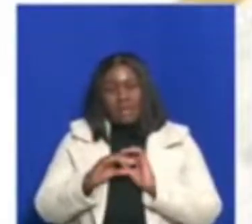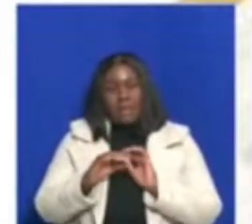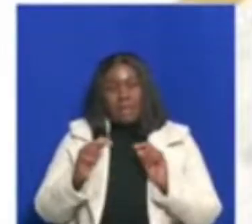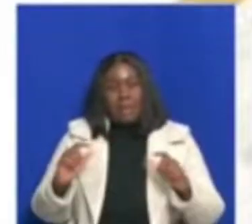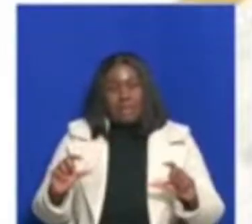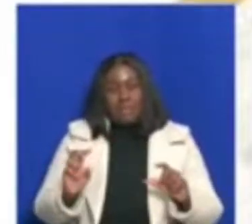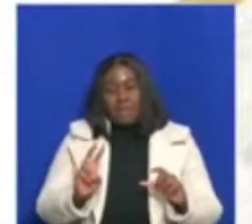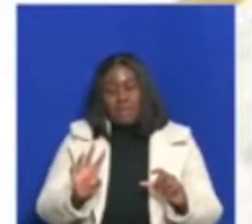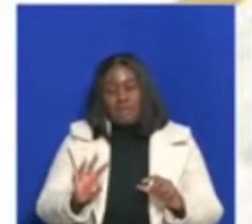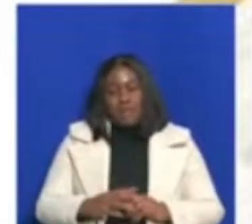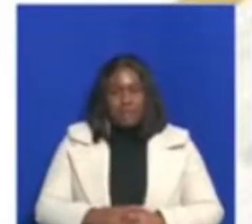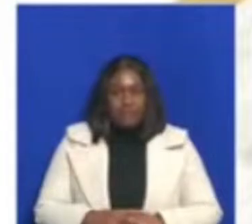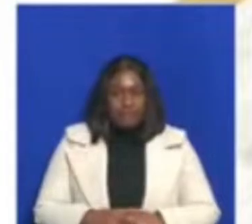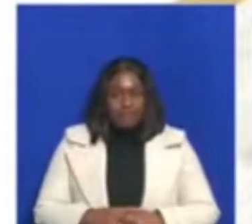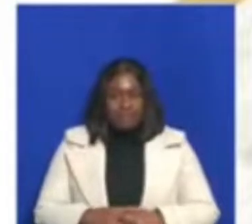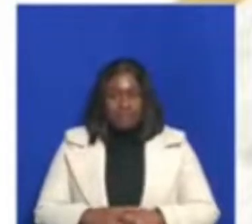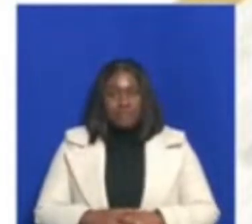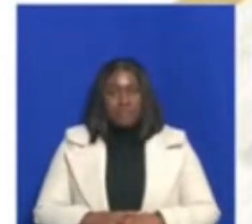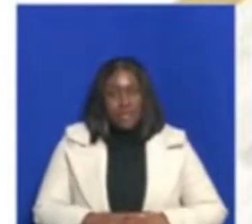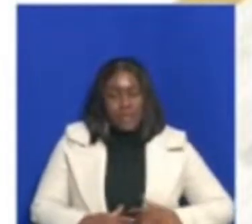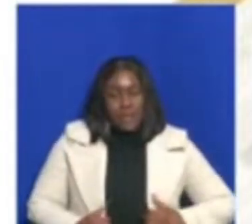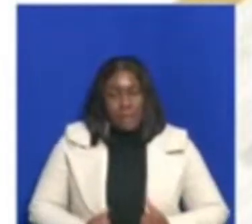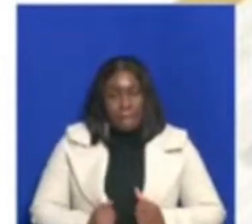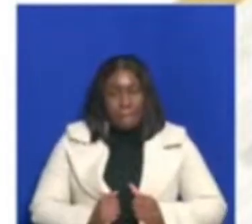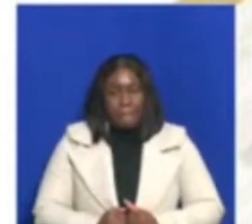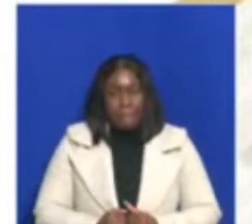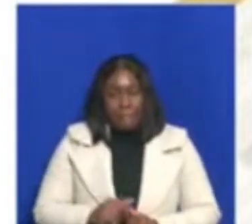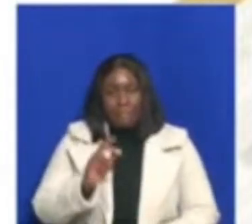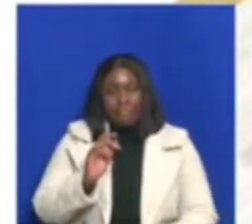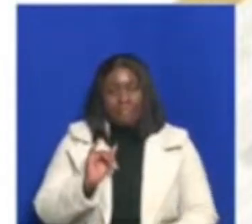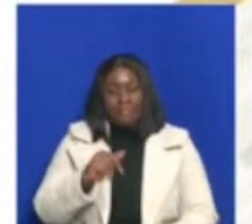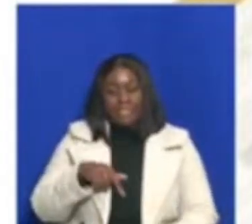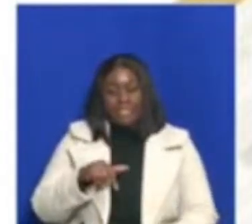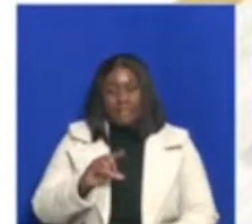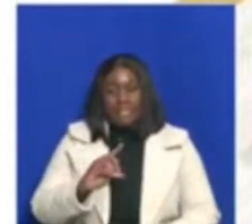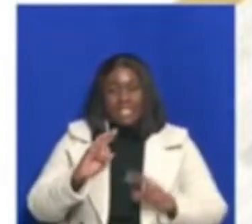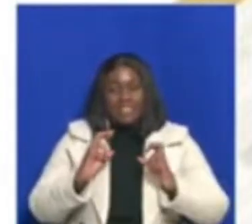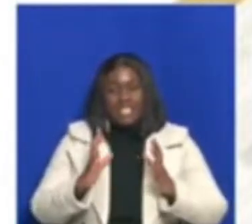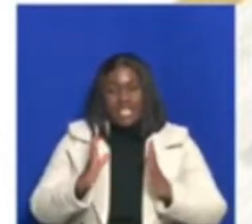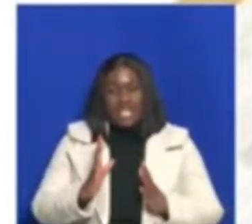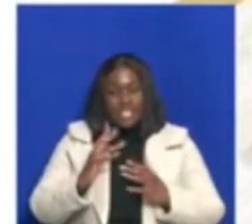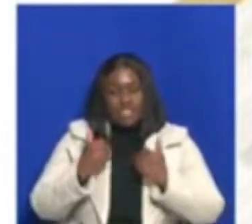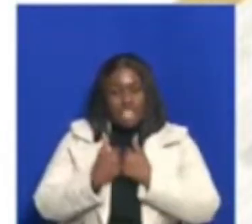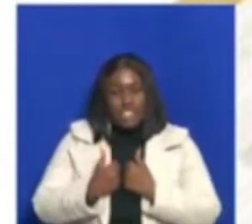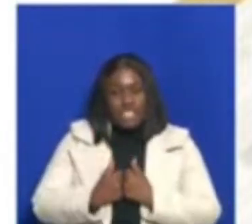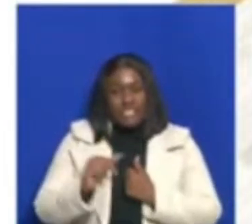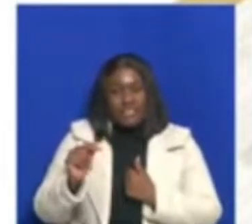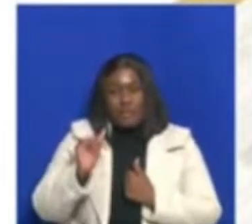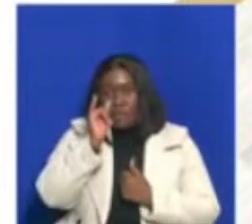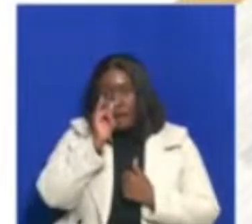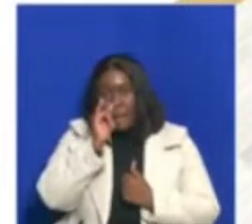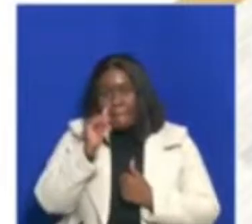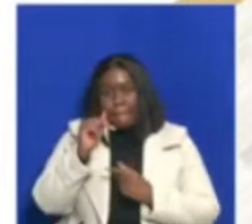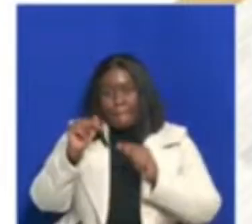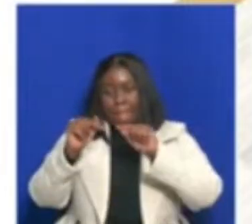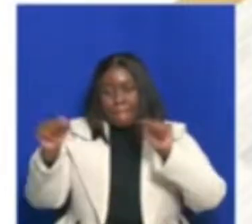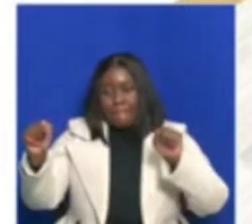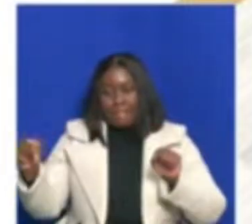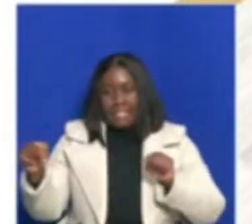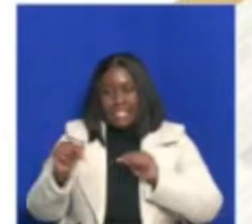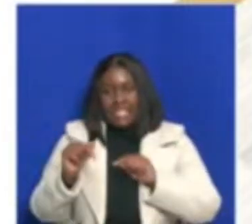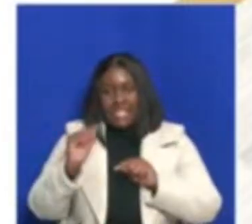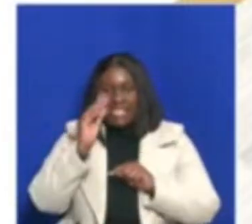The challenges presented to IPID investigators pertaining to crime scenes include the following. Some scenes are not